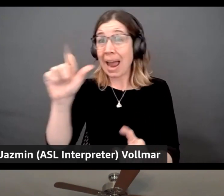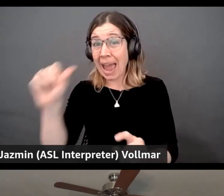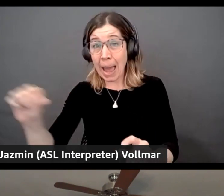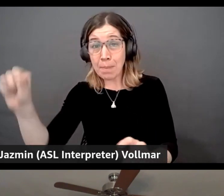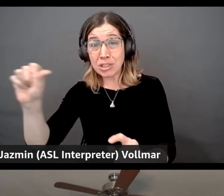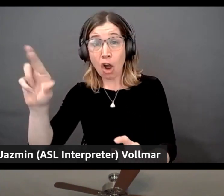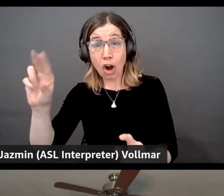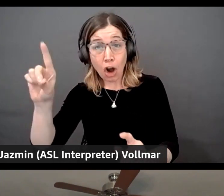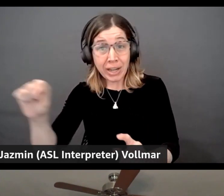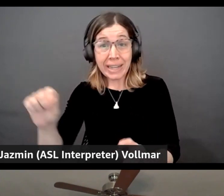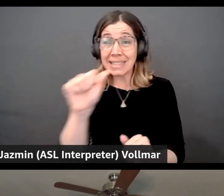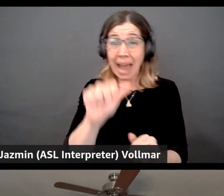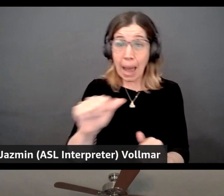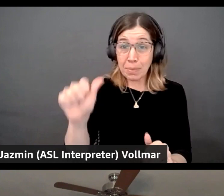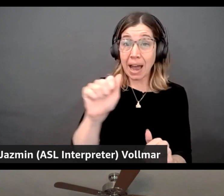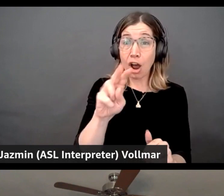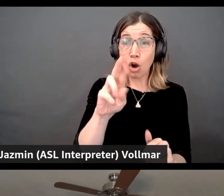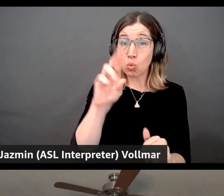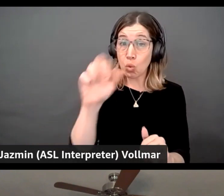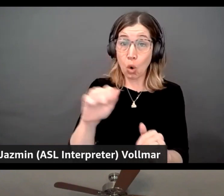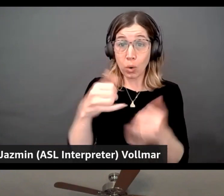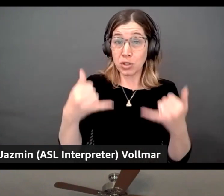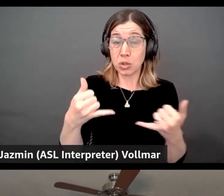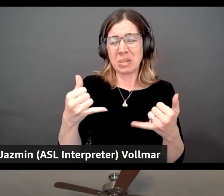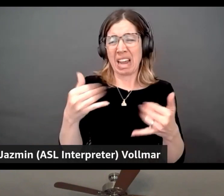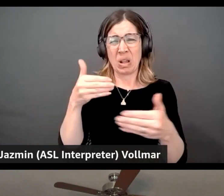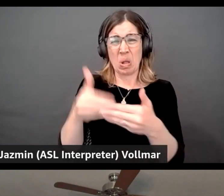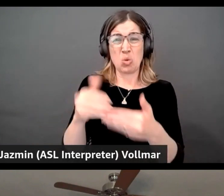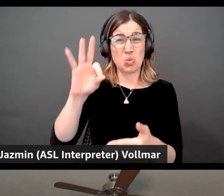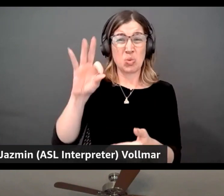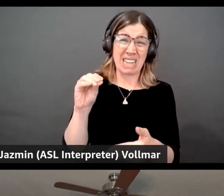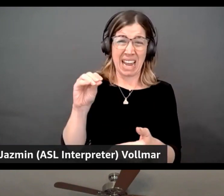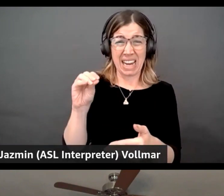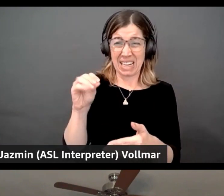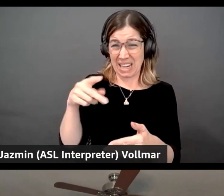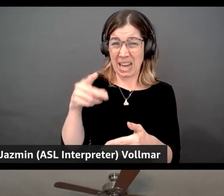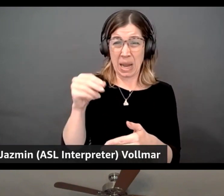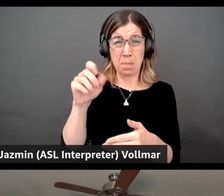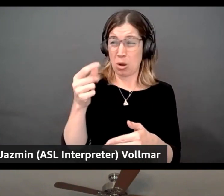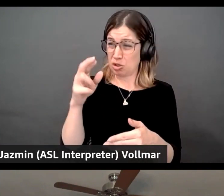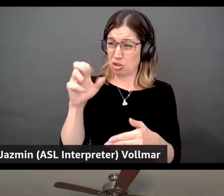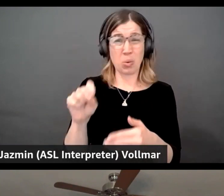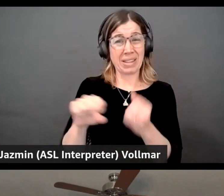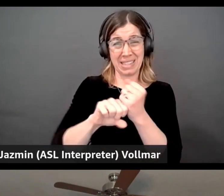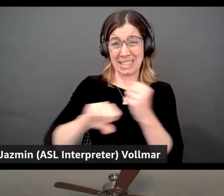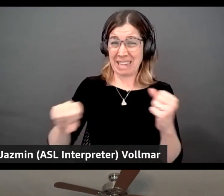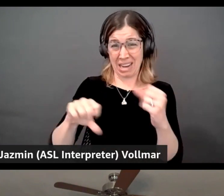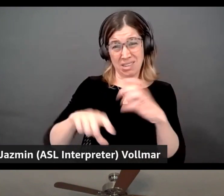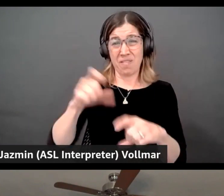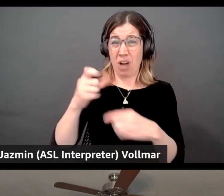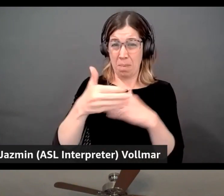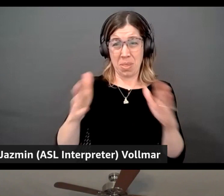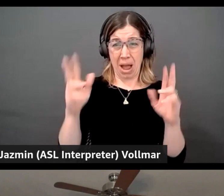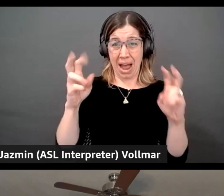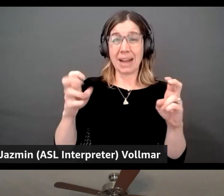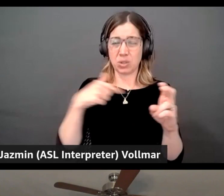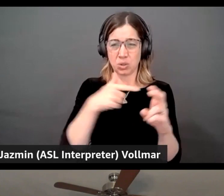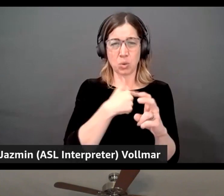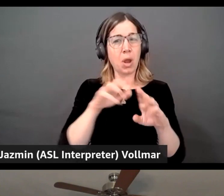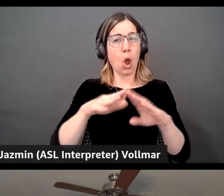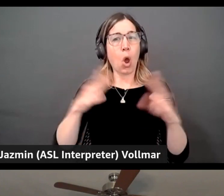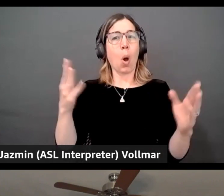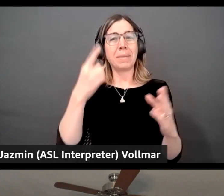Aurora today, I think there's close to 90 Postgres extensions out of the box. We actually open sourced at reInvent last year something called trusted